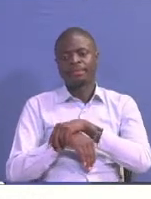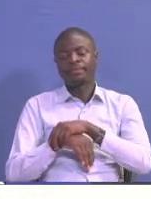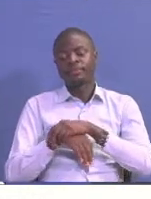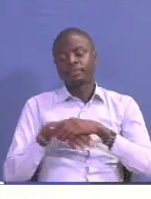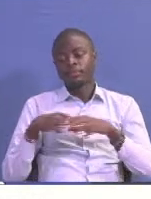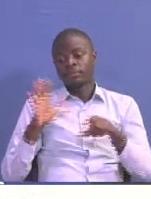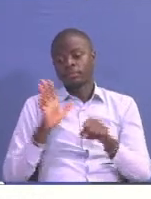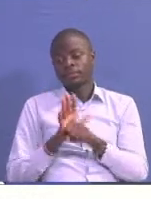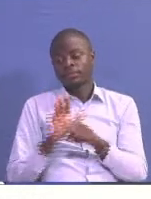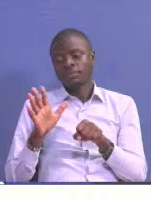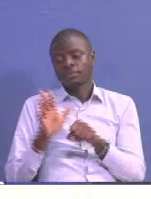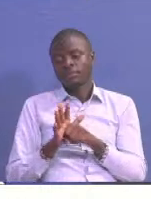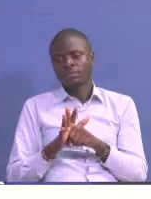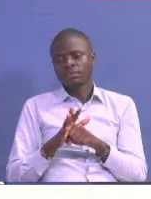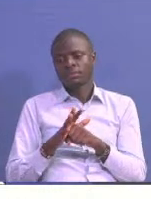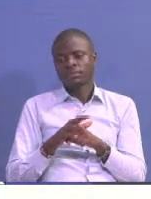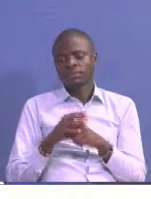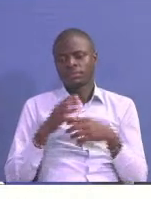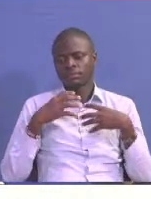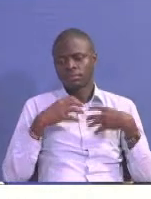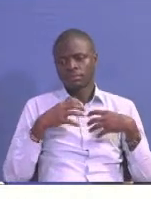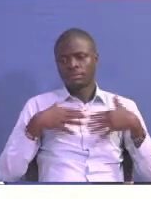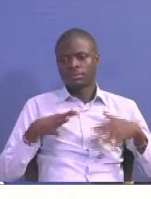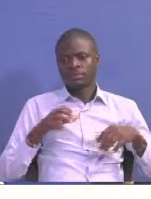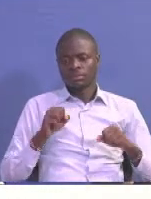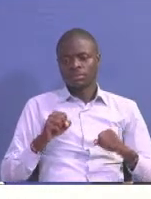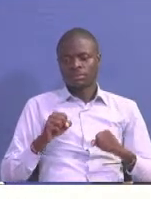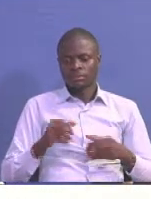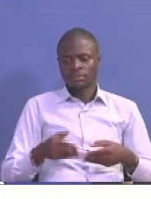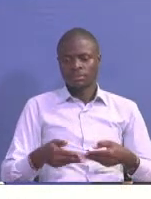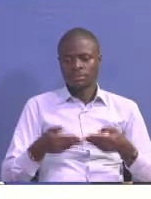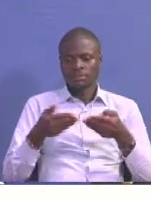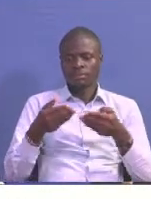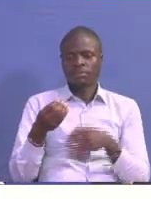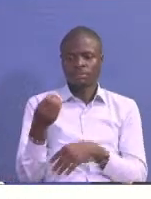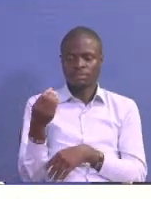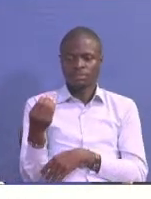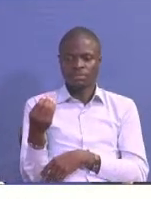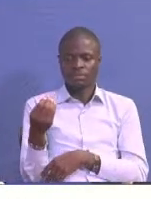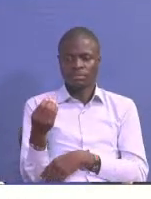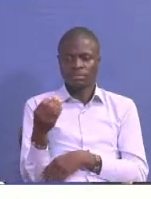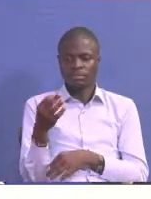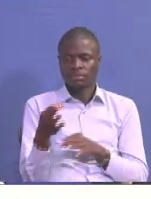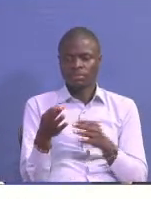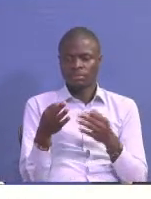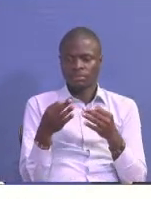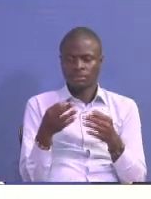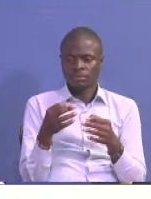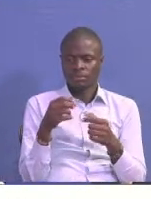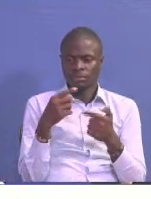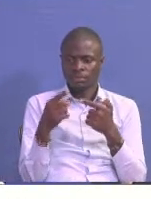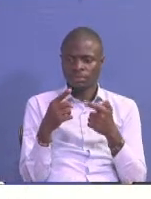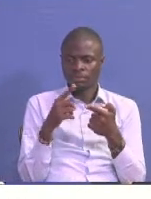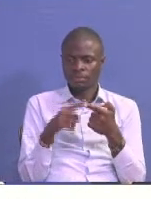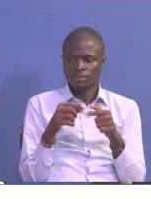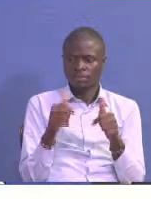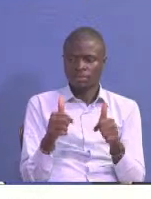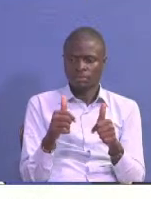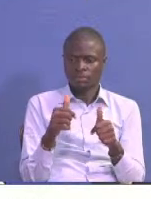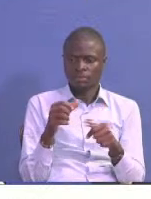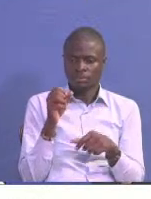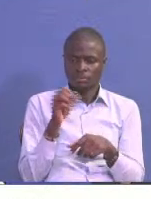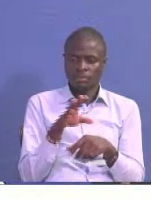We have a lot of rich people now. They can sacrifice a little if they are approached and what have you. But there must